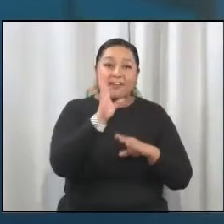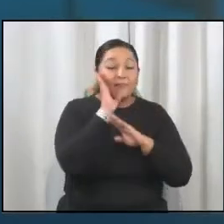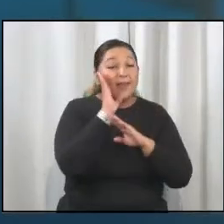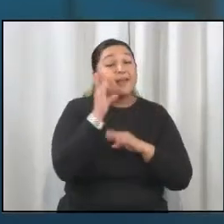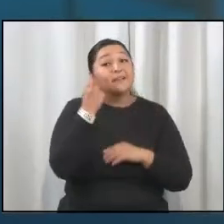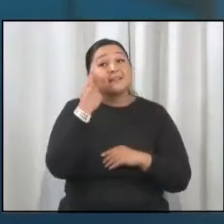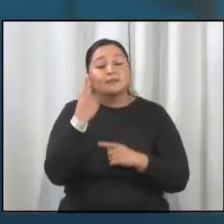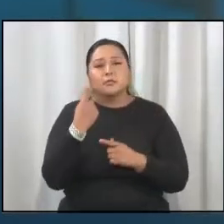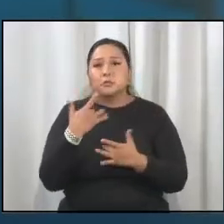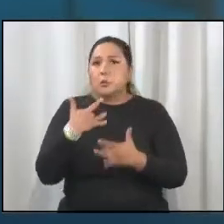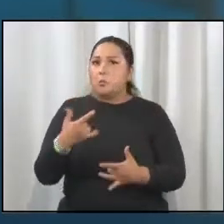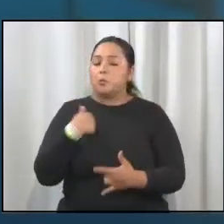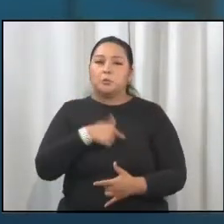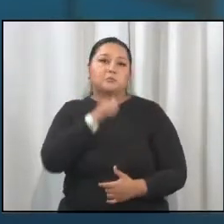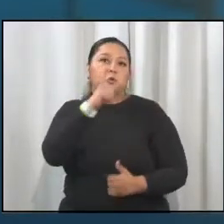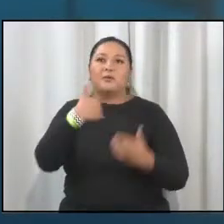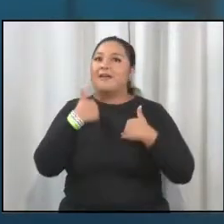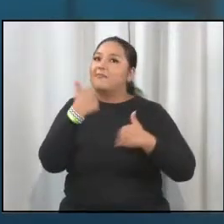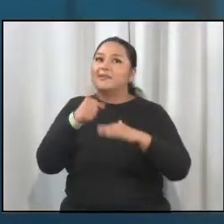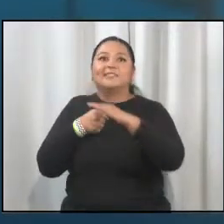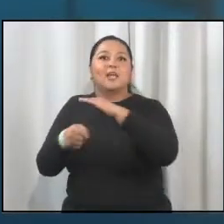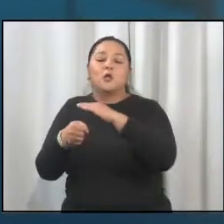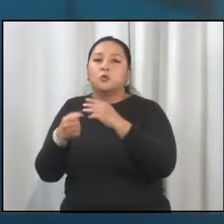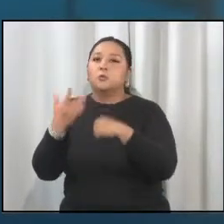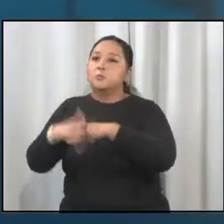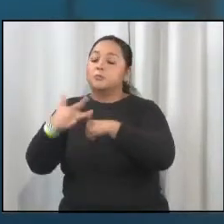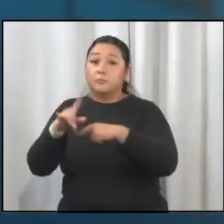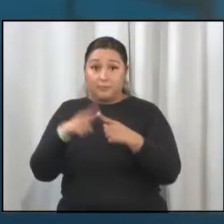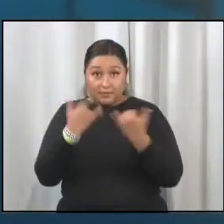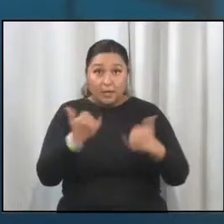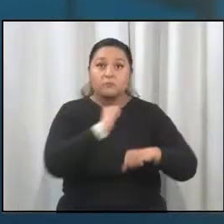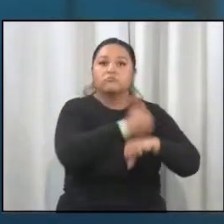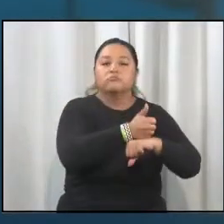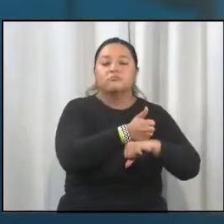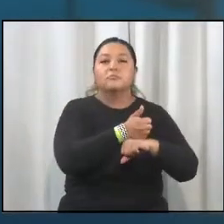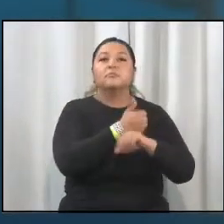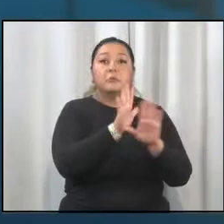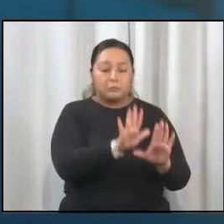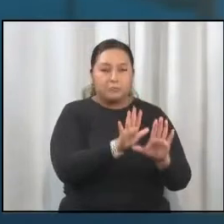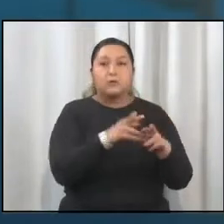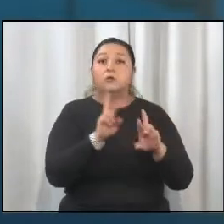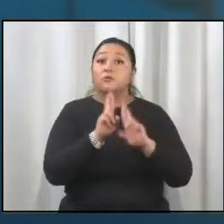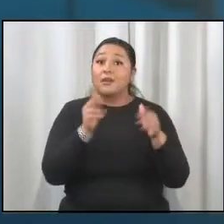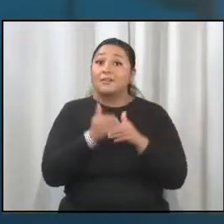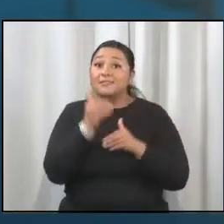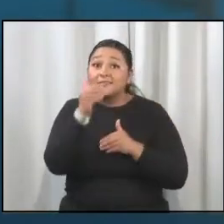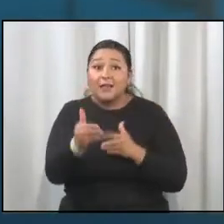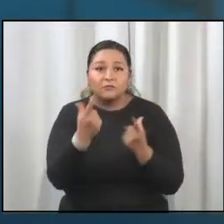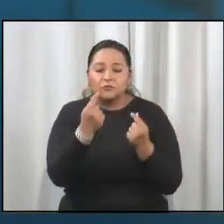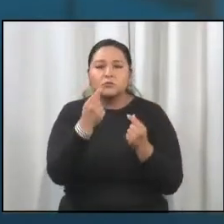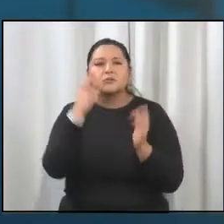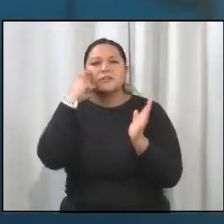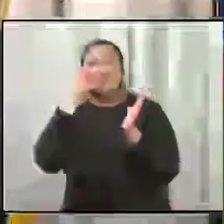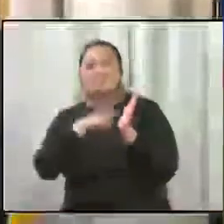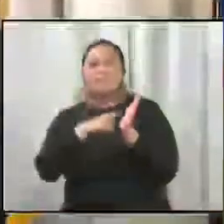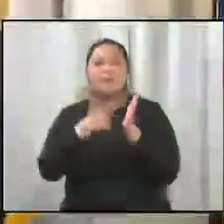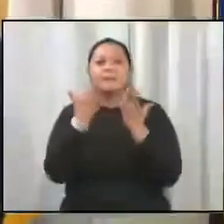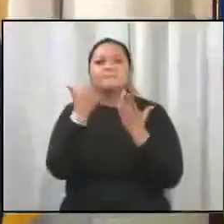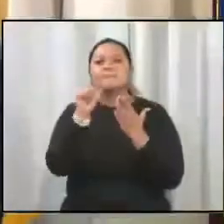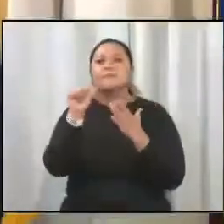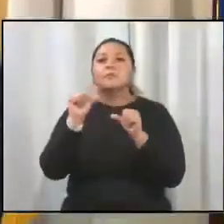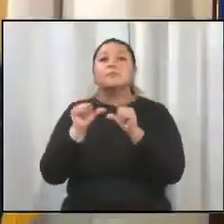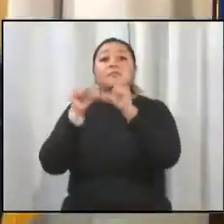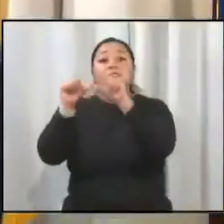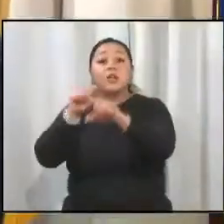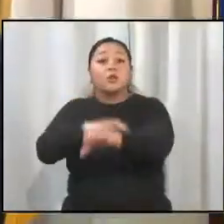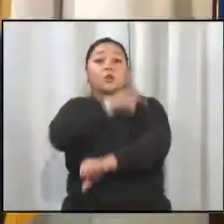capacity. Right. And then we'll be able to move forward. So our goal is to identify long-term, the next is to identify a long-term opportunity for an